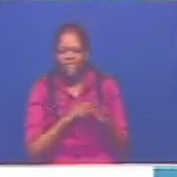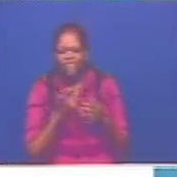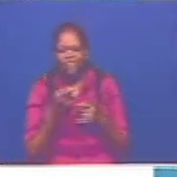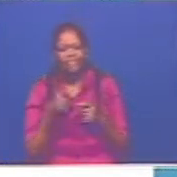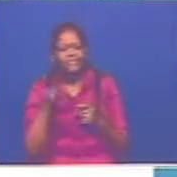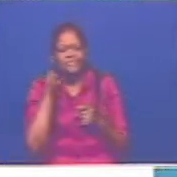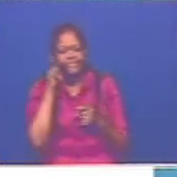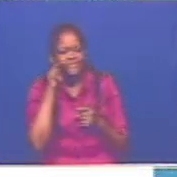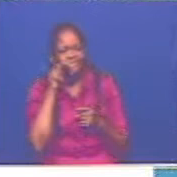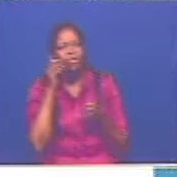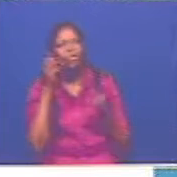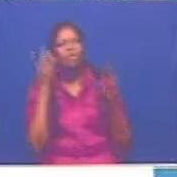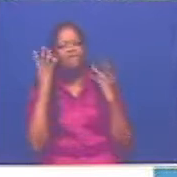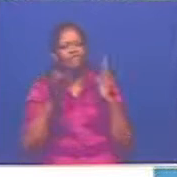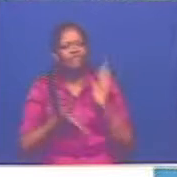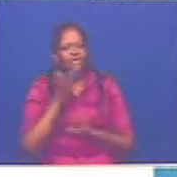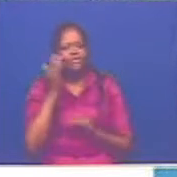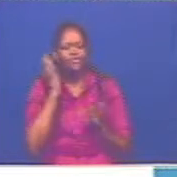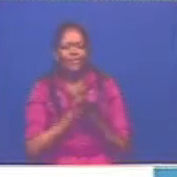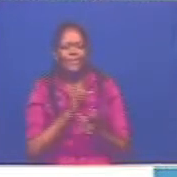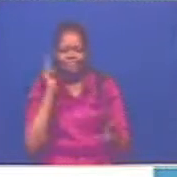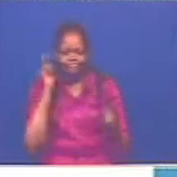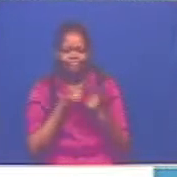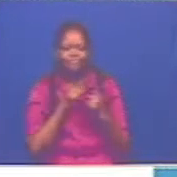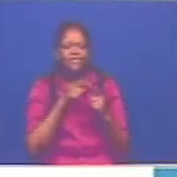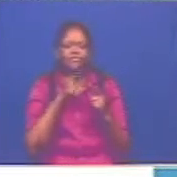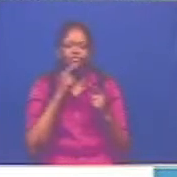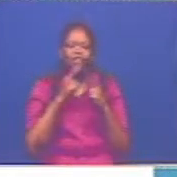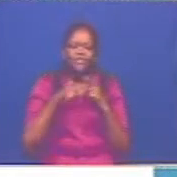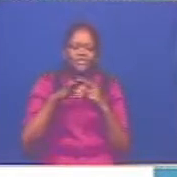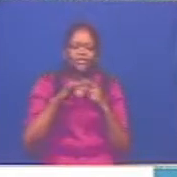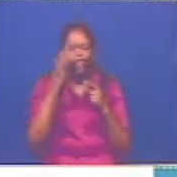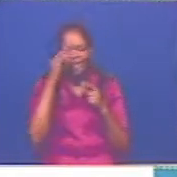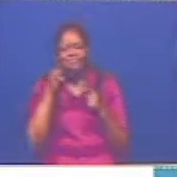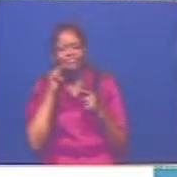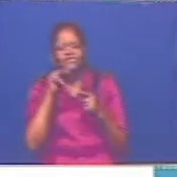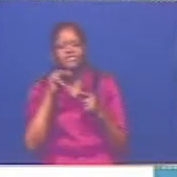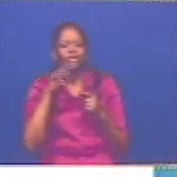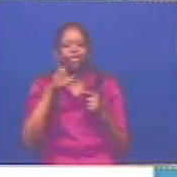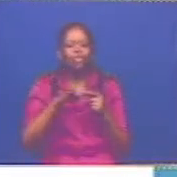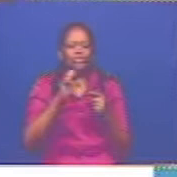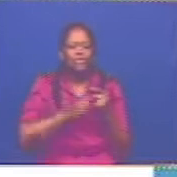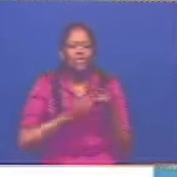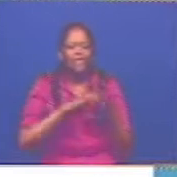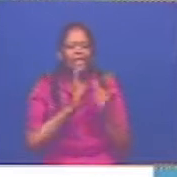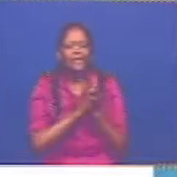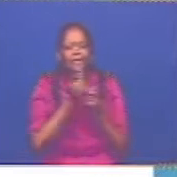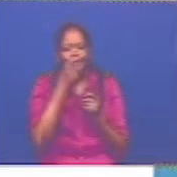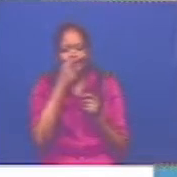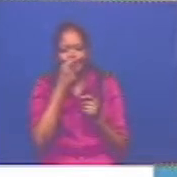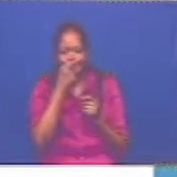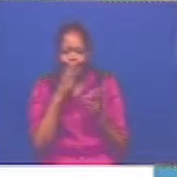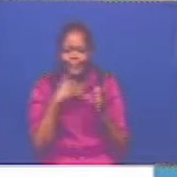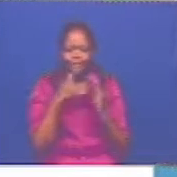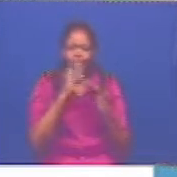for example, and I'm very deliberate in picking these areas, Nigeria, Congo, South Africa, and Tanzania, all of this